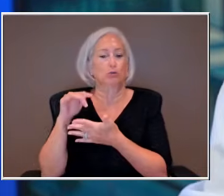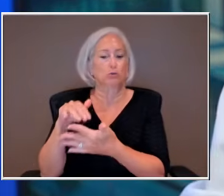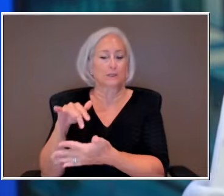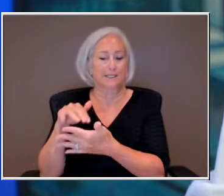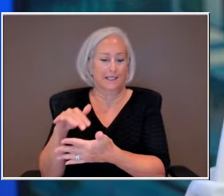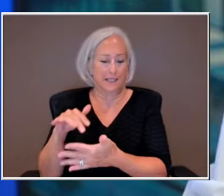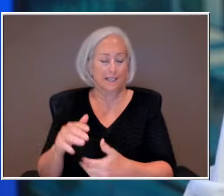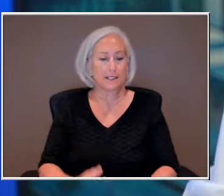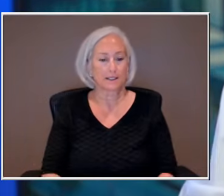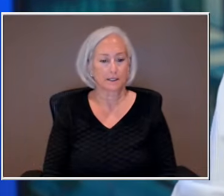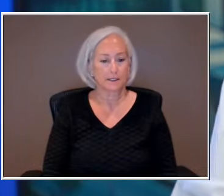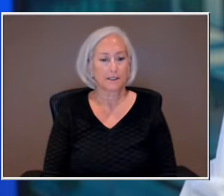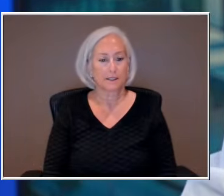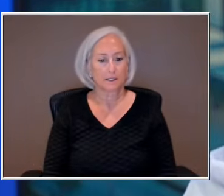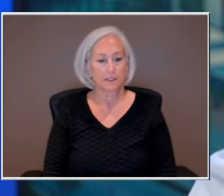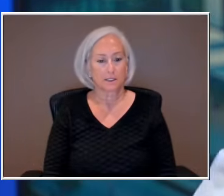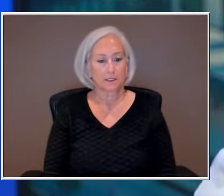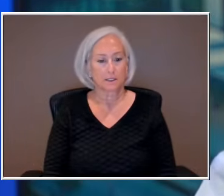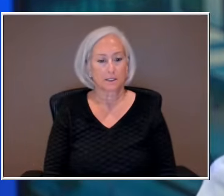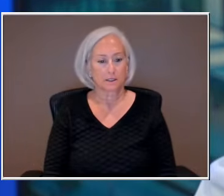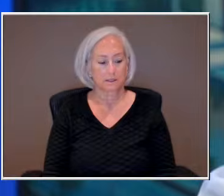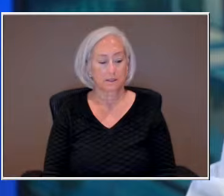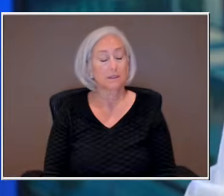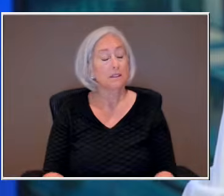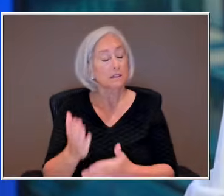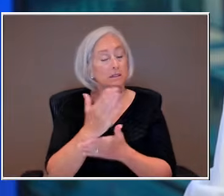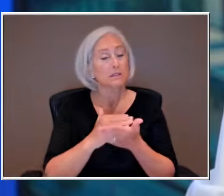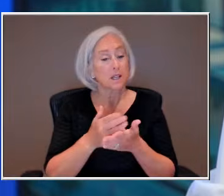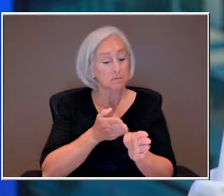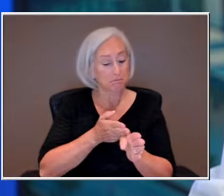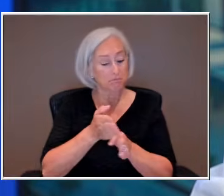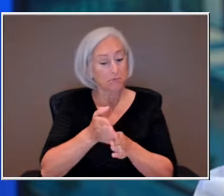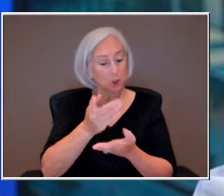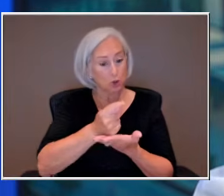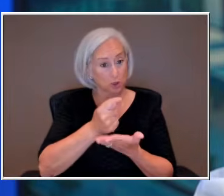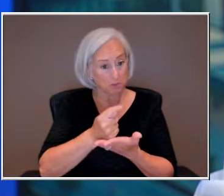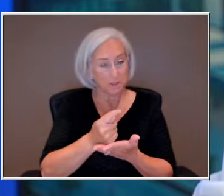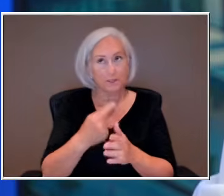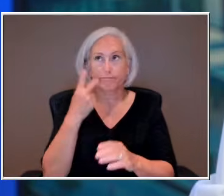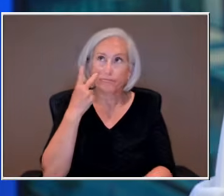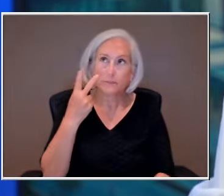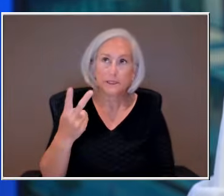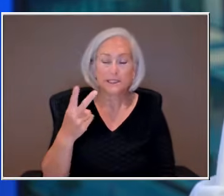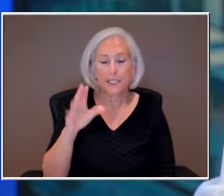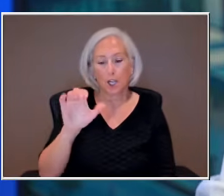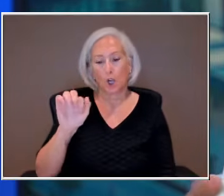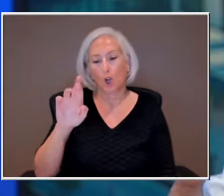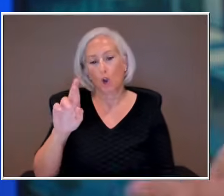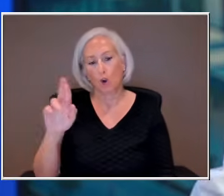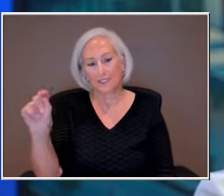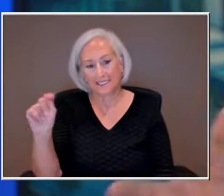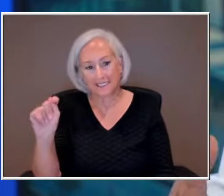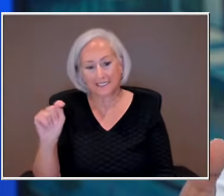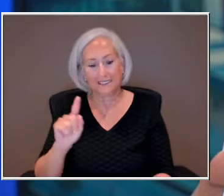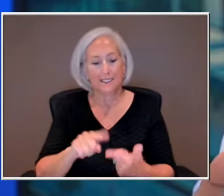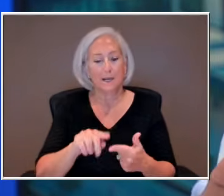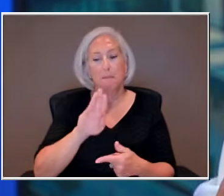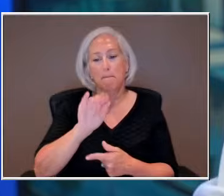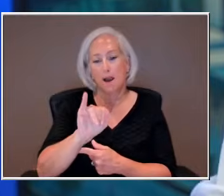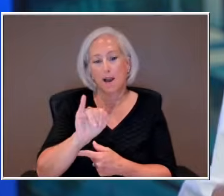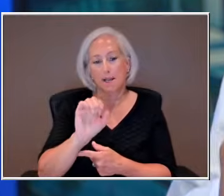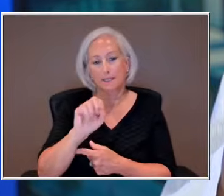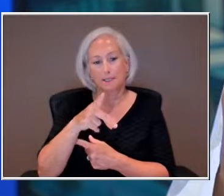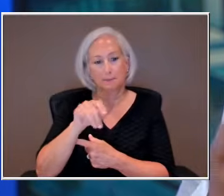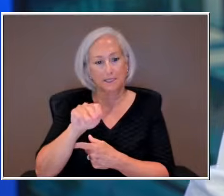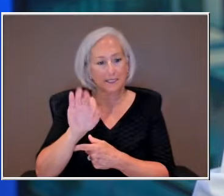moreover, there are some specialized treatments, like we saw here, CAR-T therapy, sometimes even bispecific therapies that start off in academic